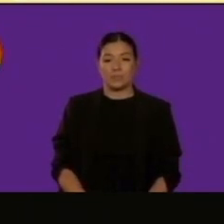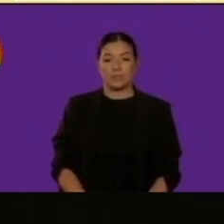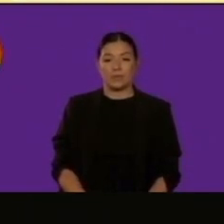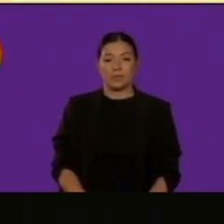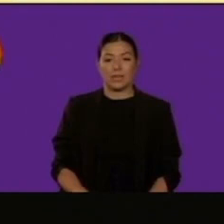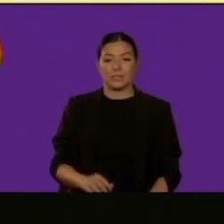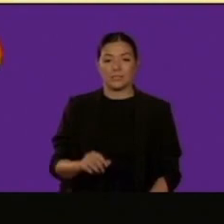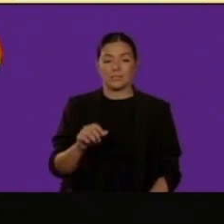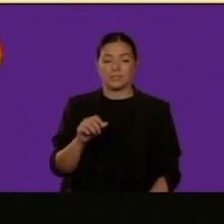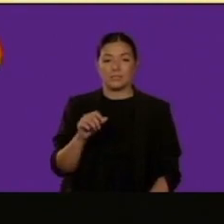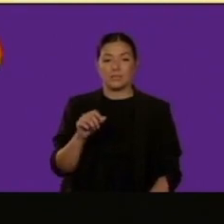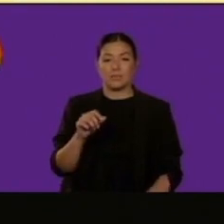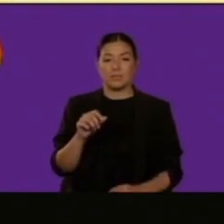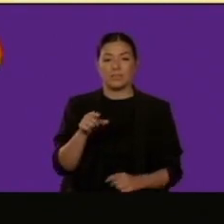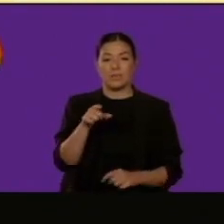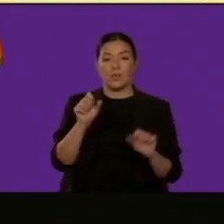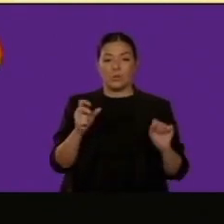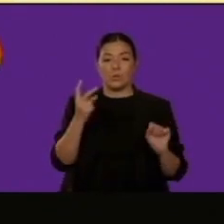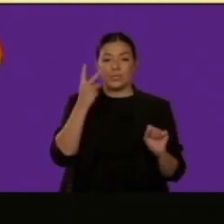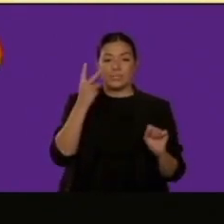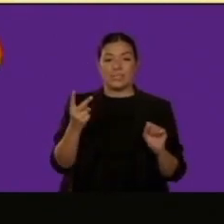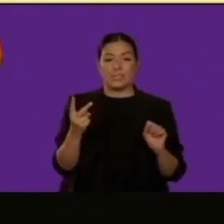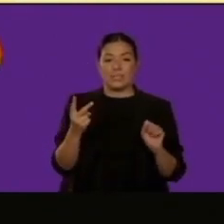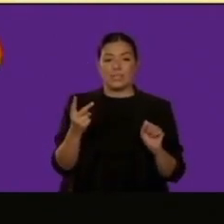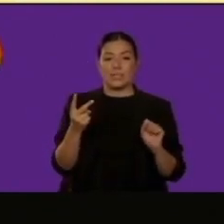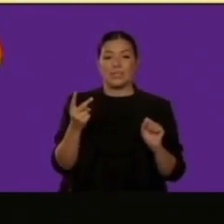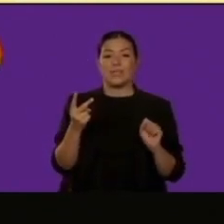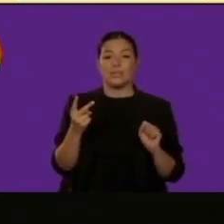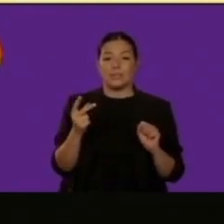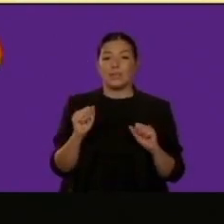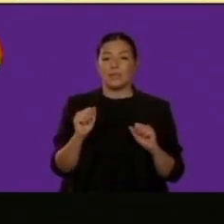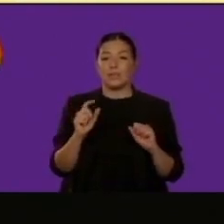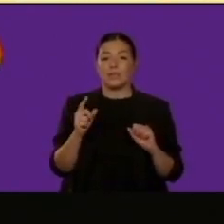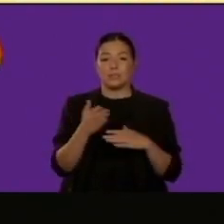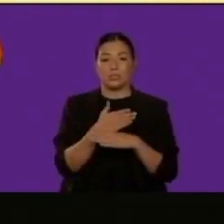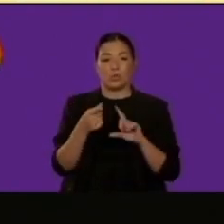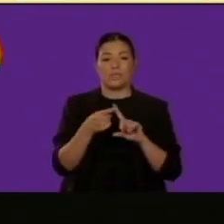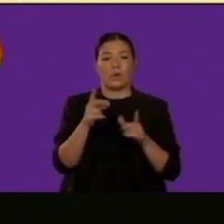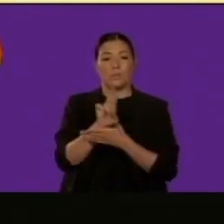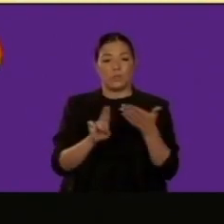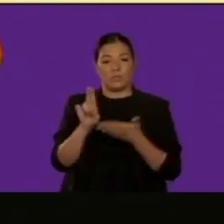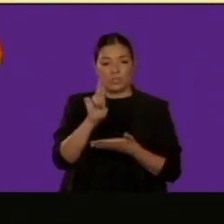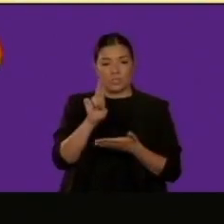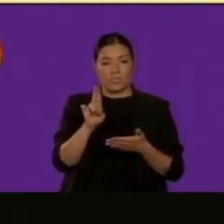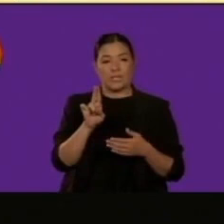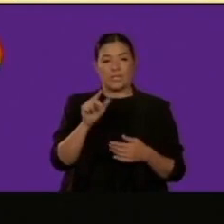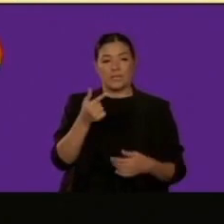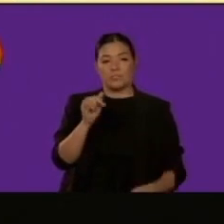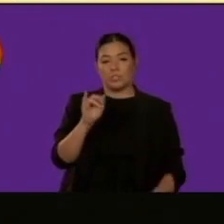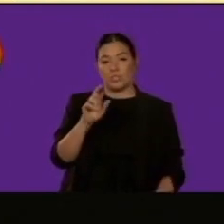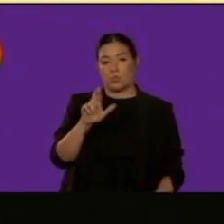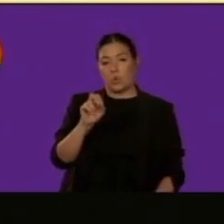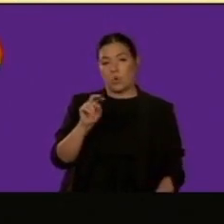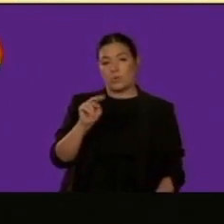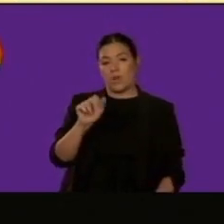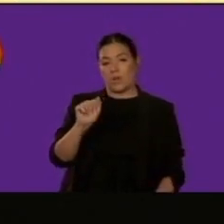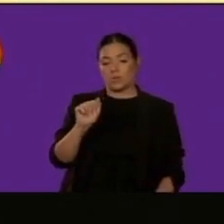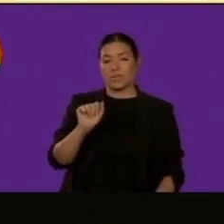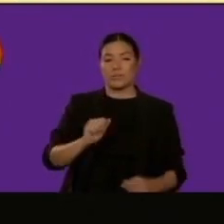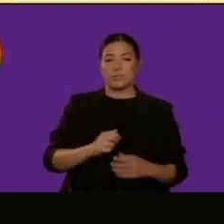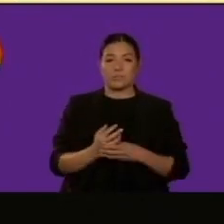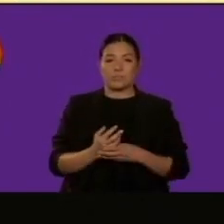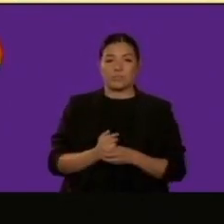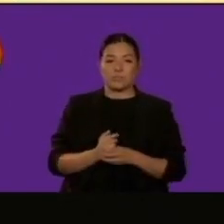the technologies, creative technologies, to create skills as teamwork, critical